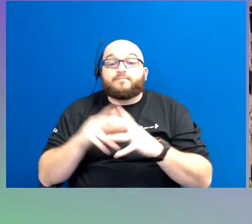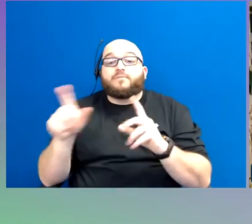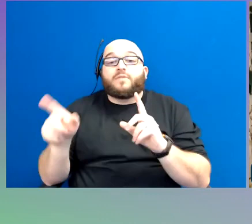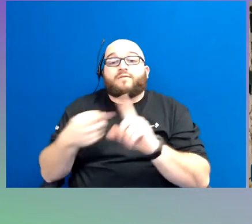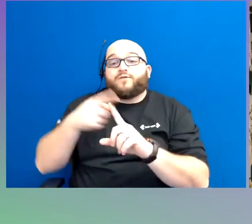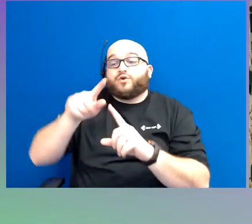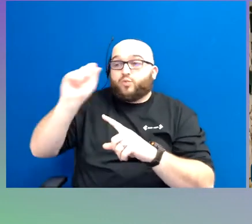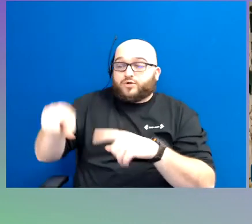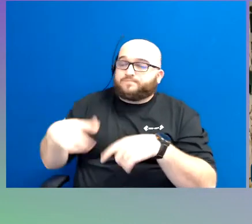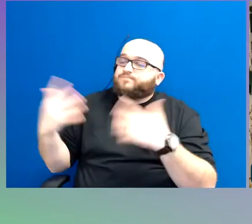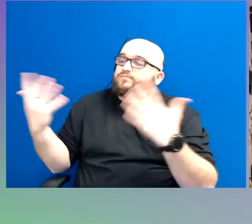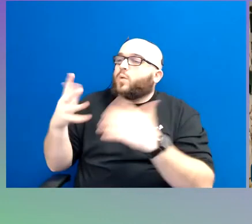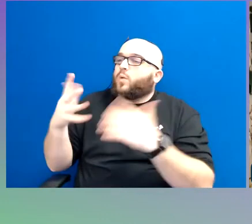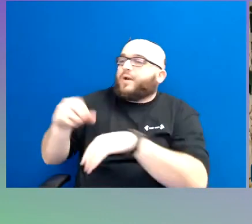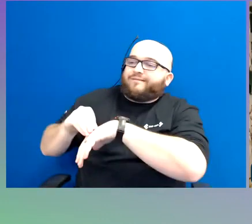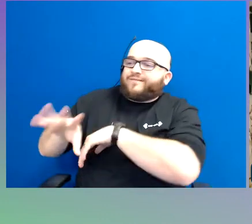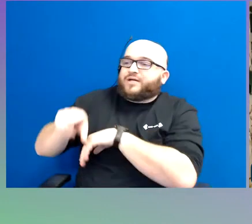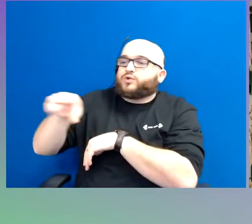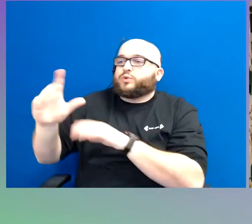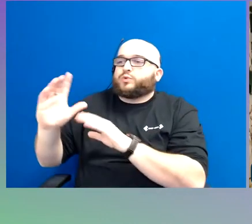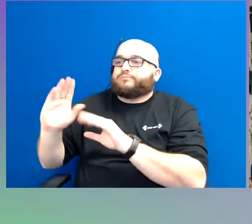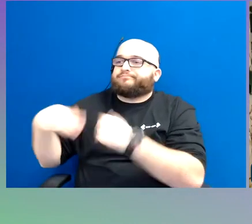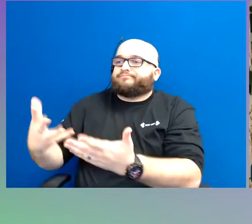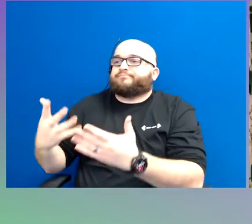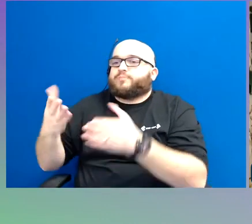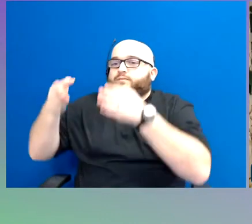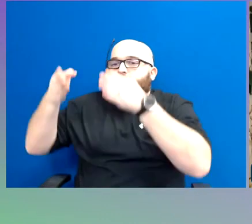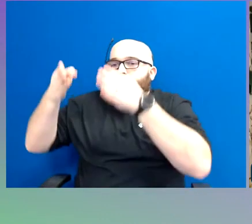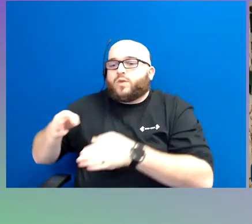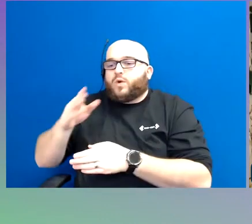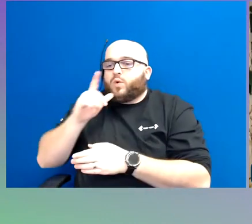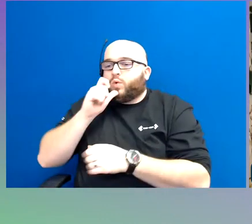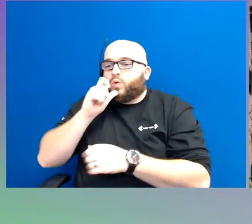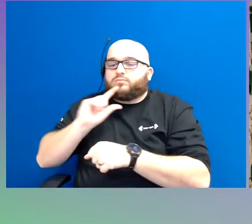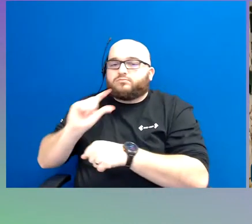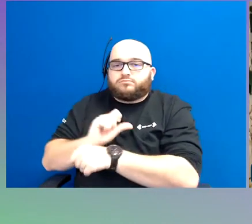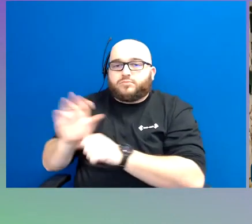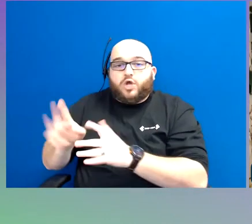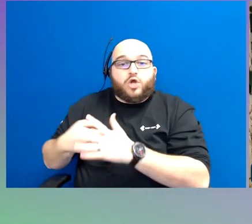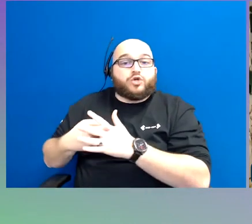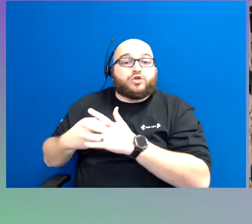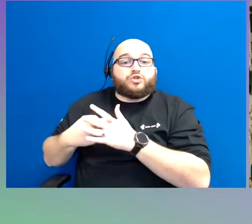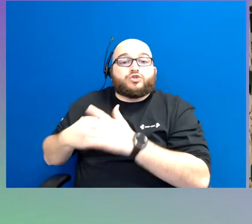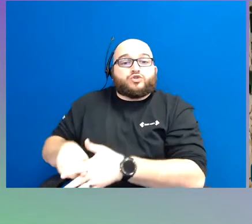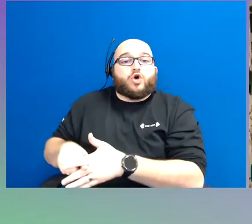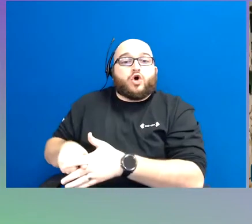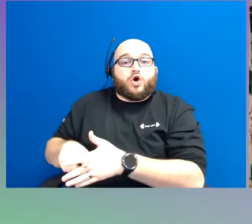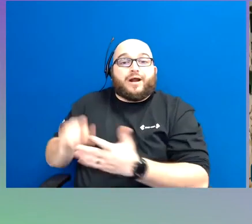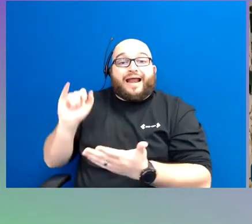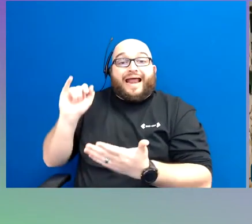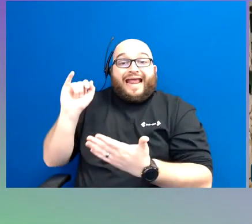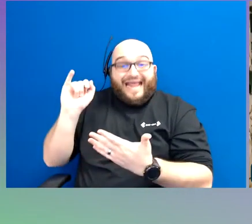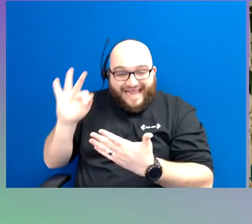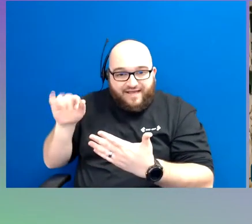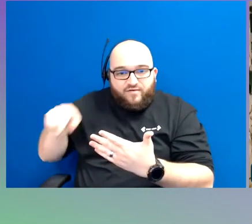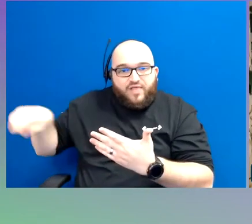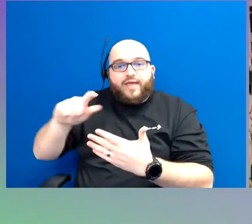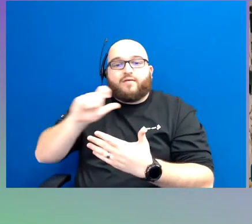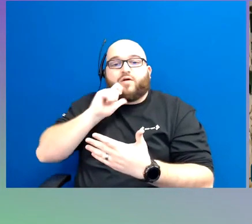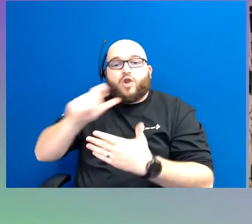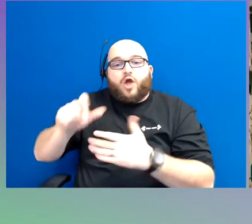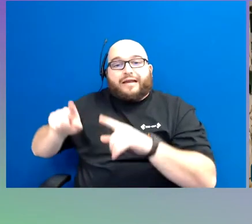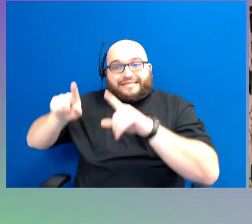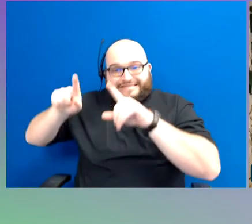What advice would you give someone to get started if they haven't been testing emails